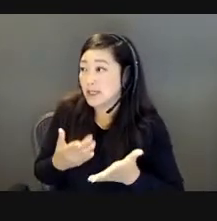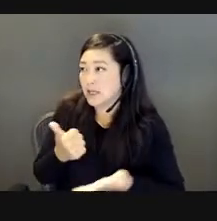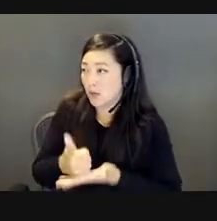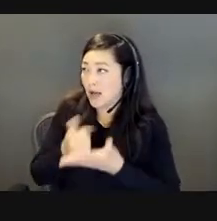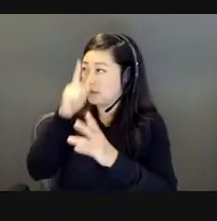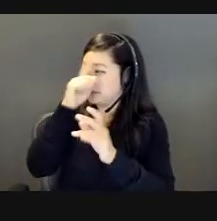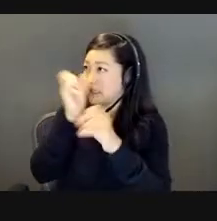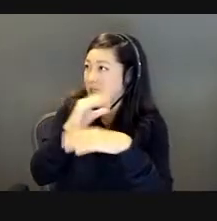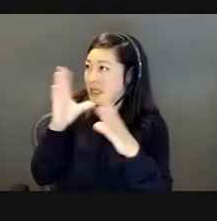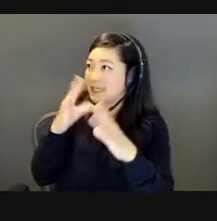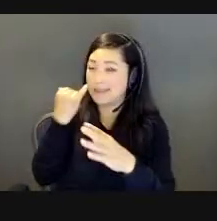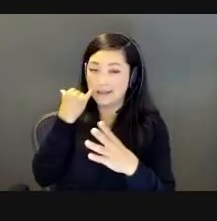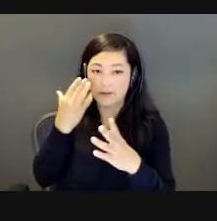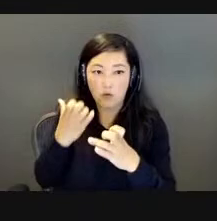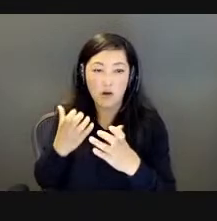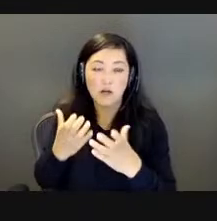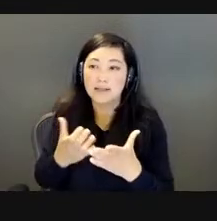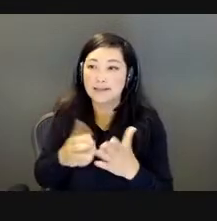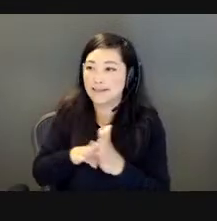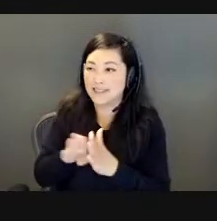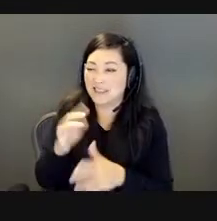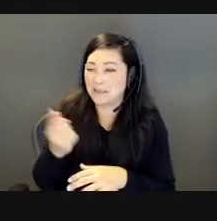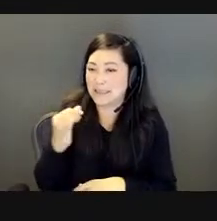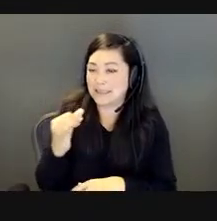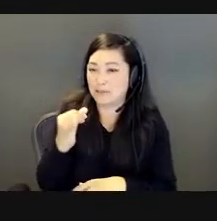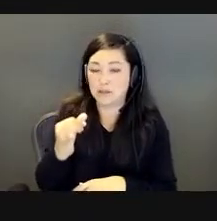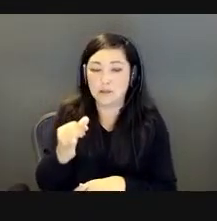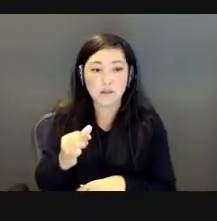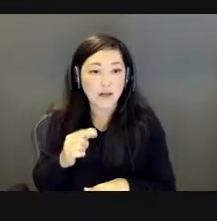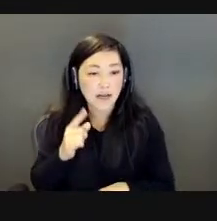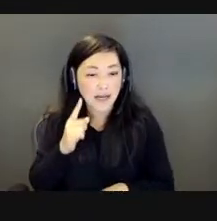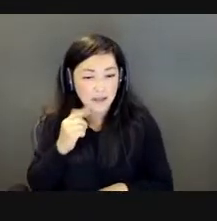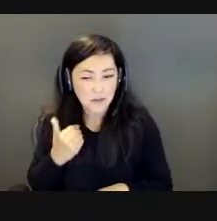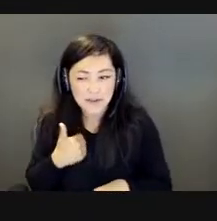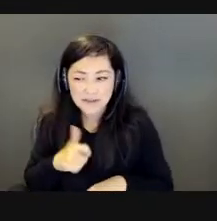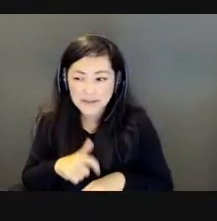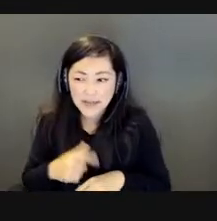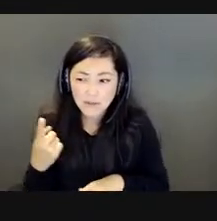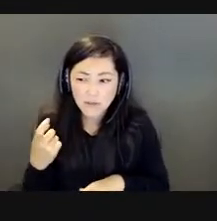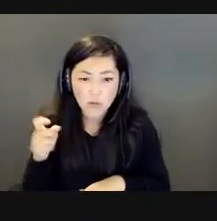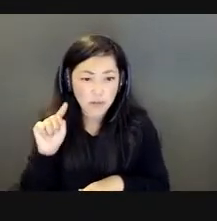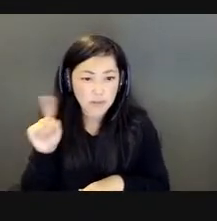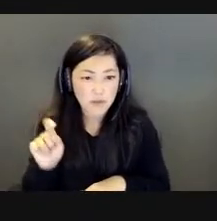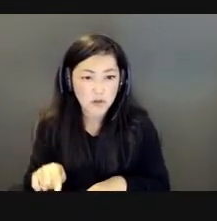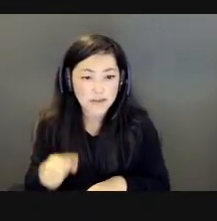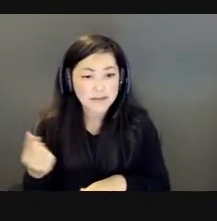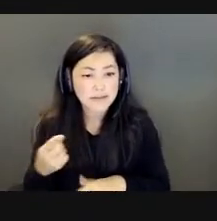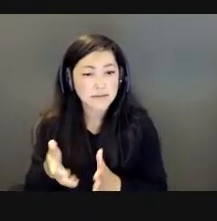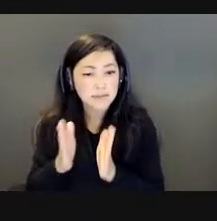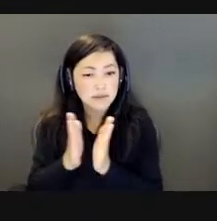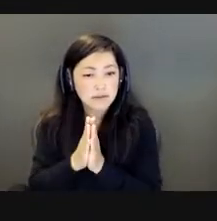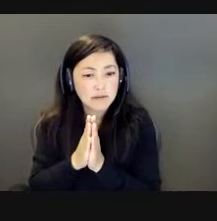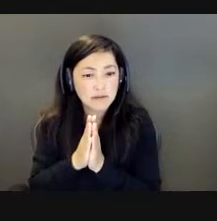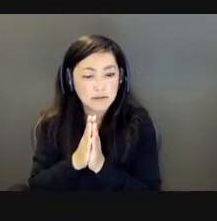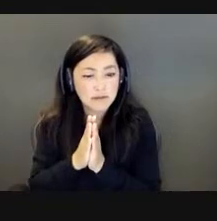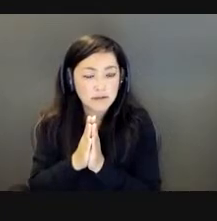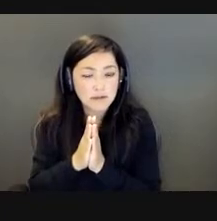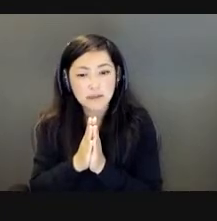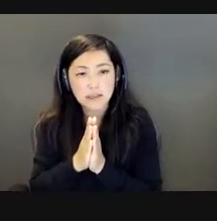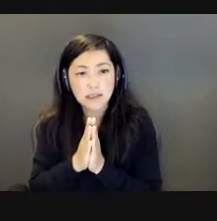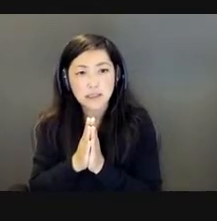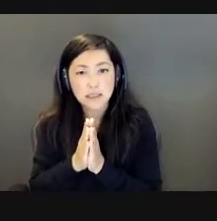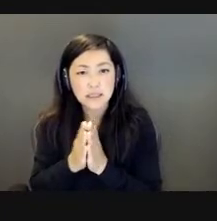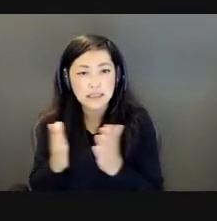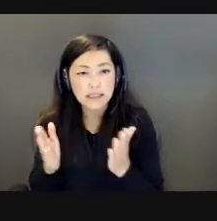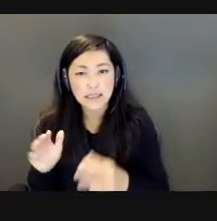something similar. I think we have time for one more question. Someone asked if they're curious about the features at